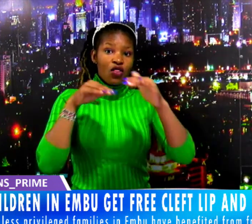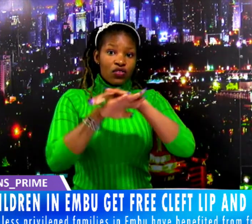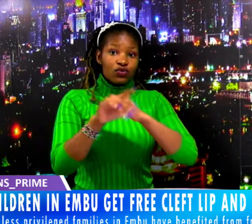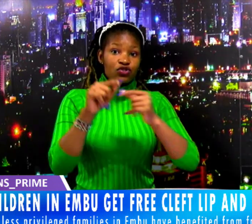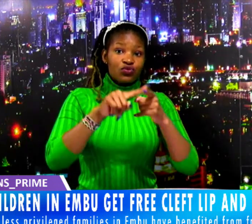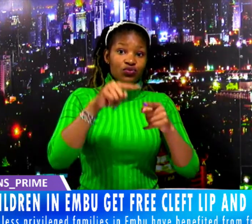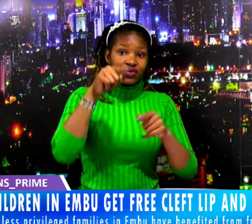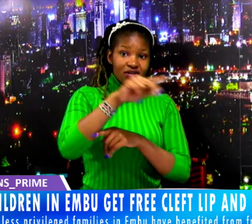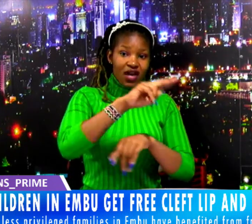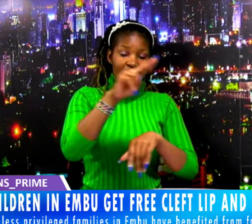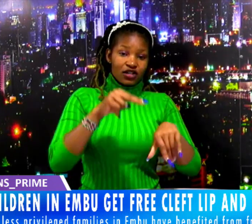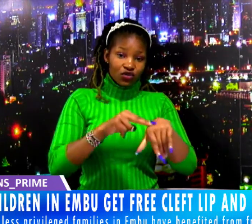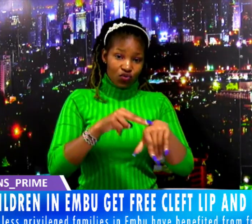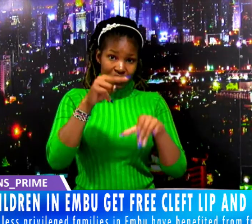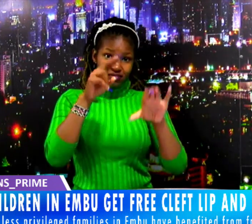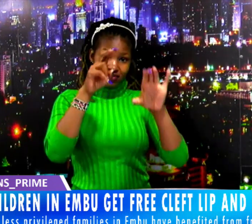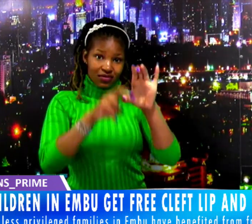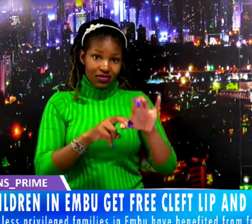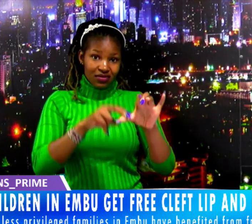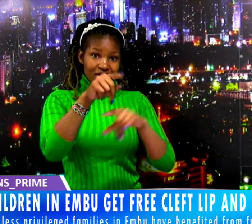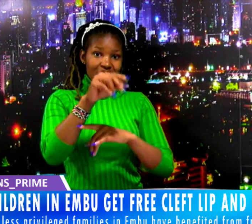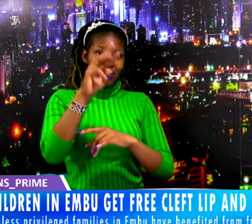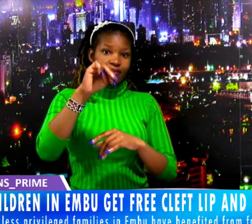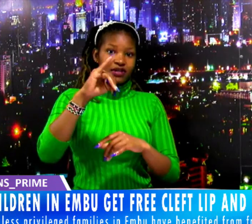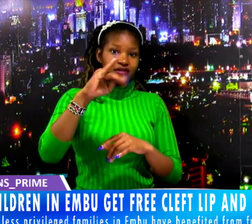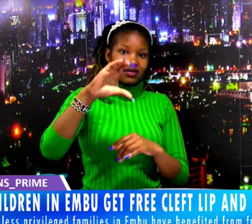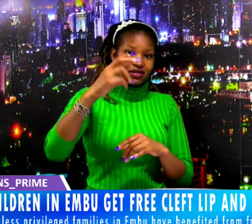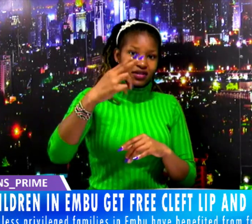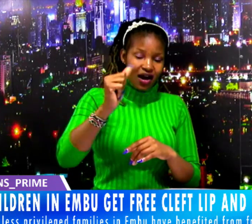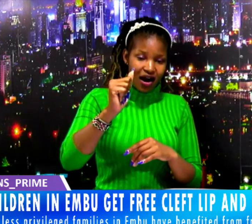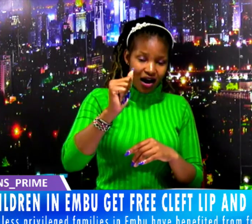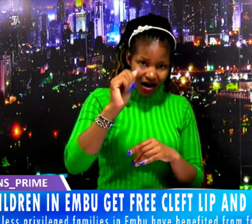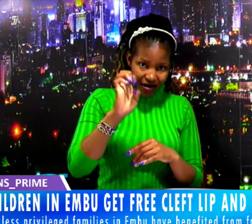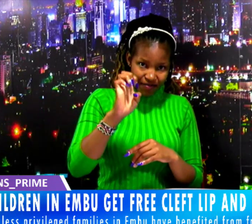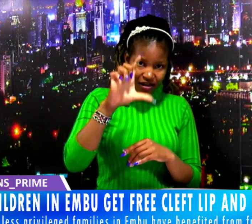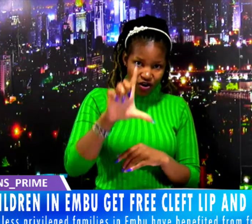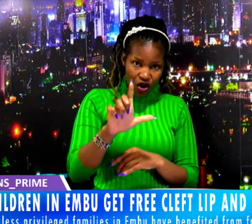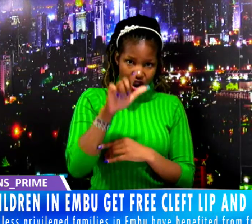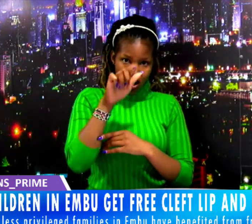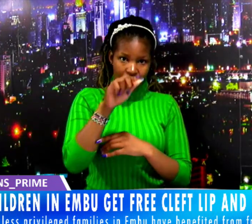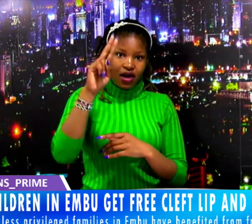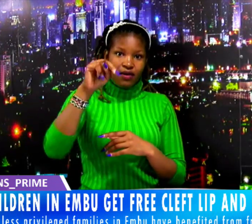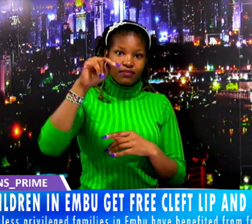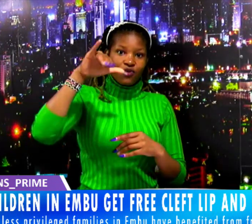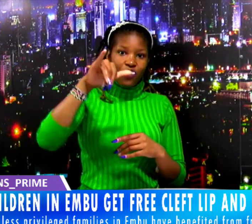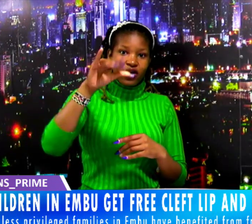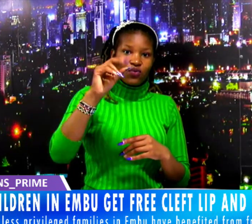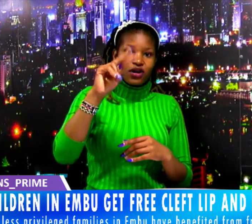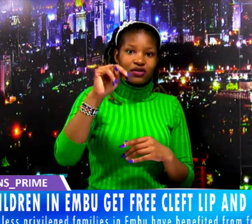days, where the association project to treat over 50 children,